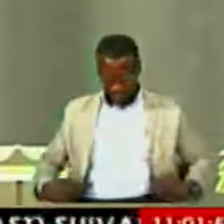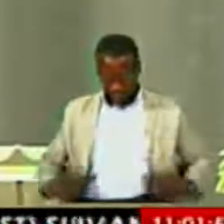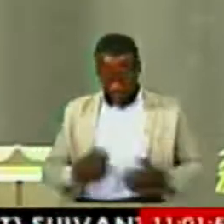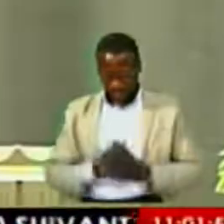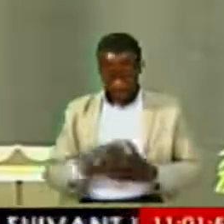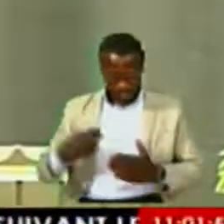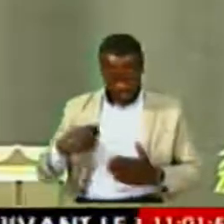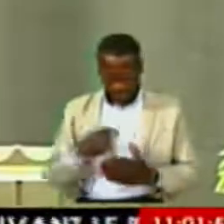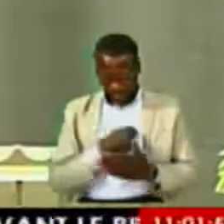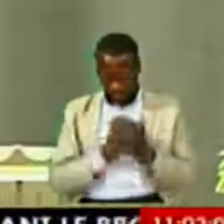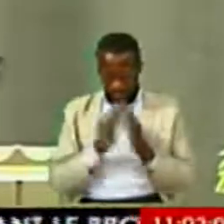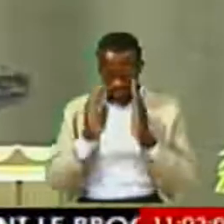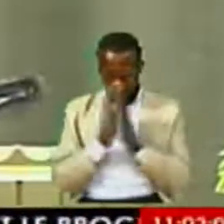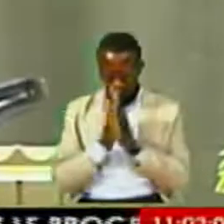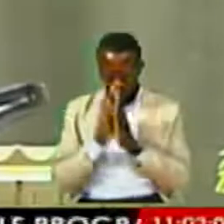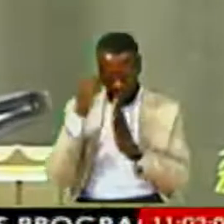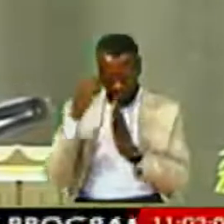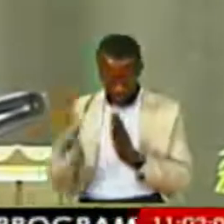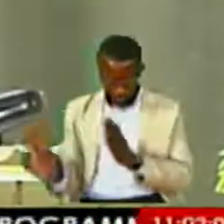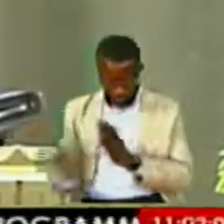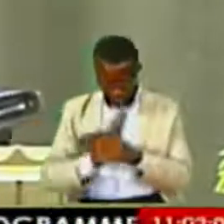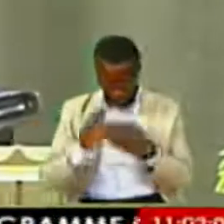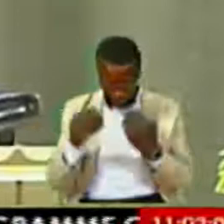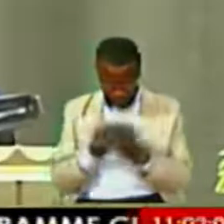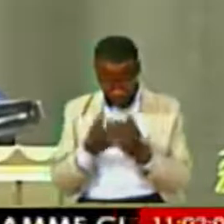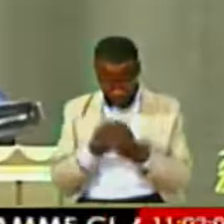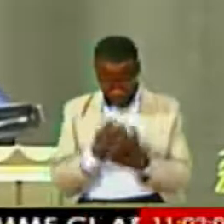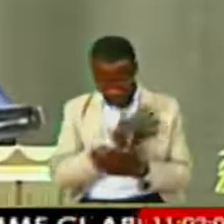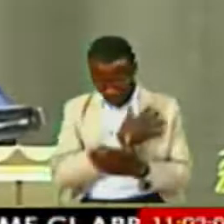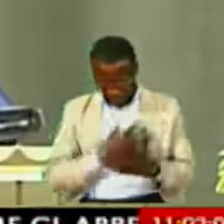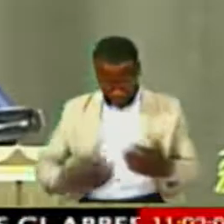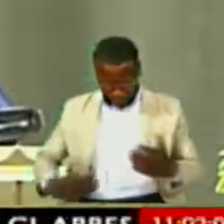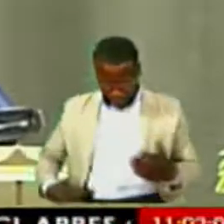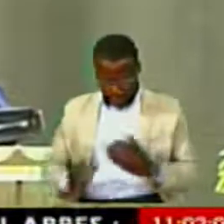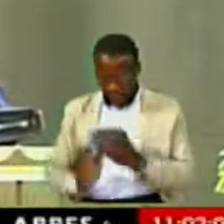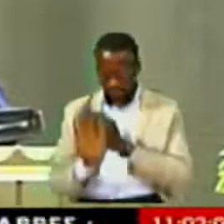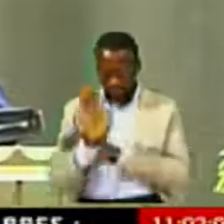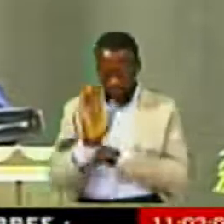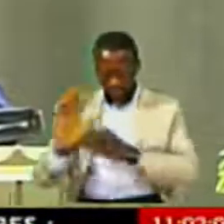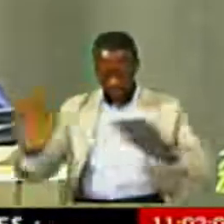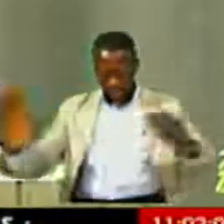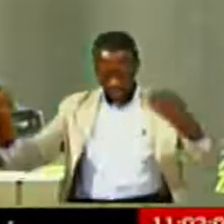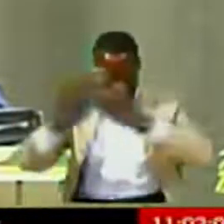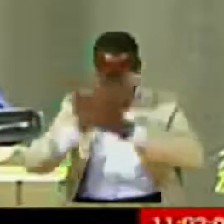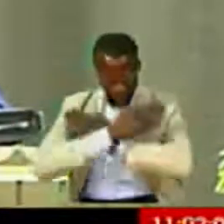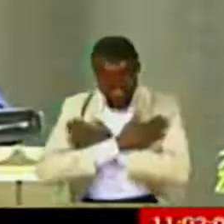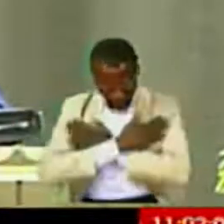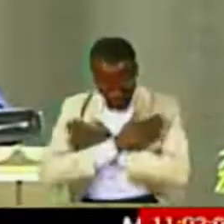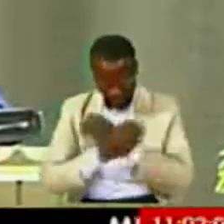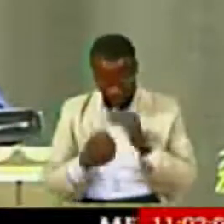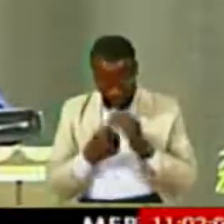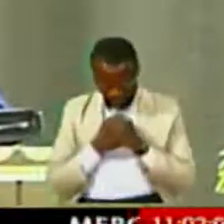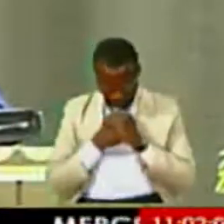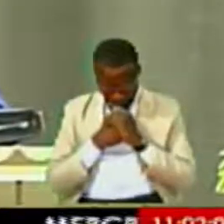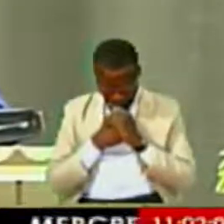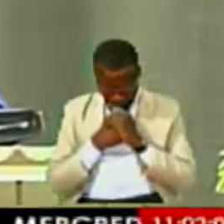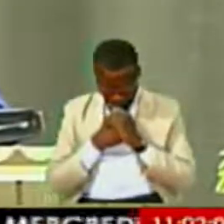va prier pour vous. We'll pray for you. Et Dieu va vous recevoir. And God will receive you.